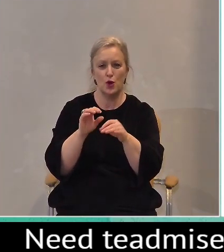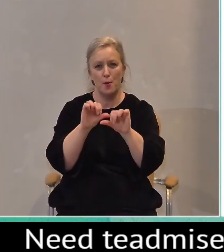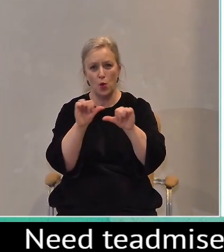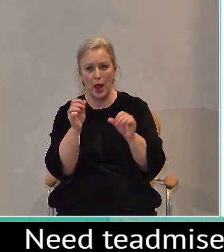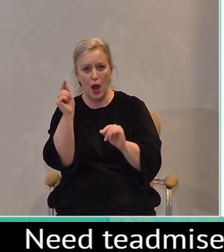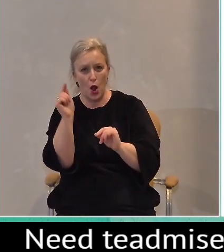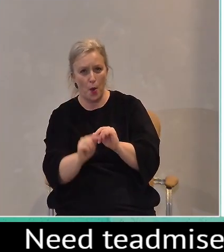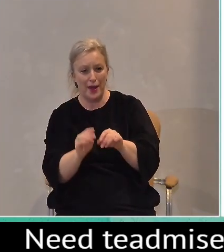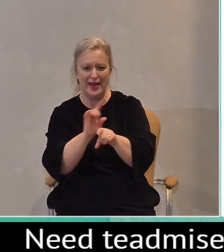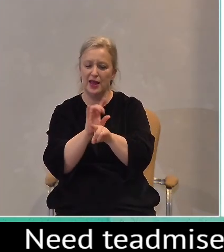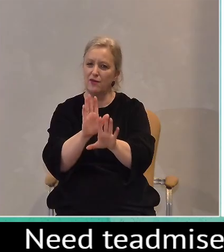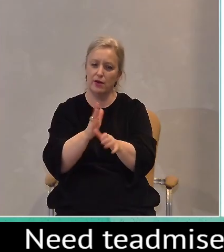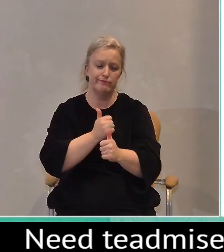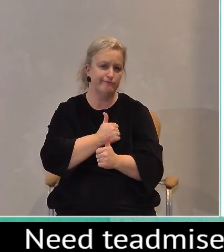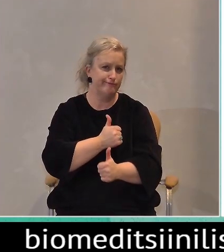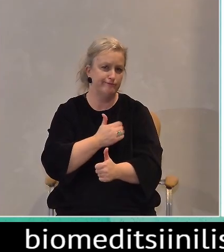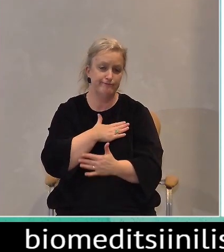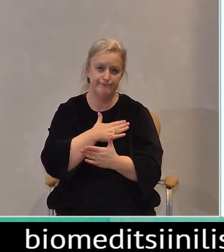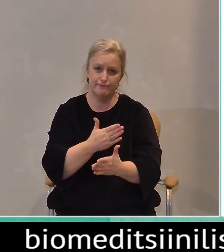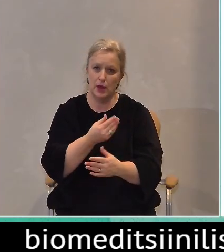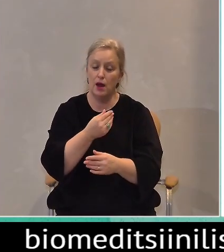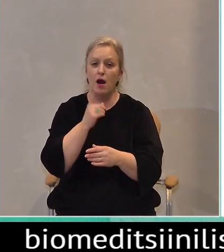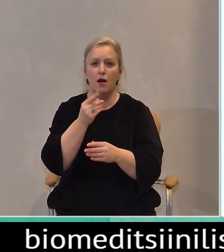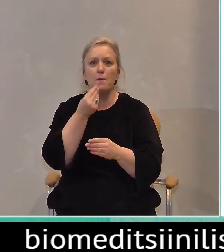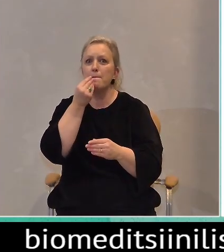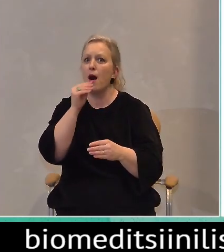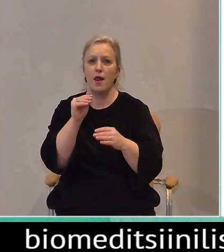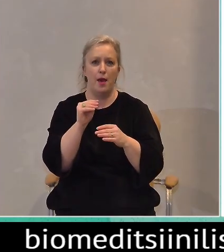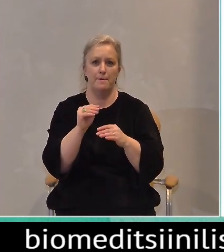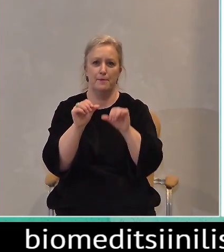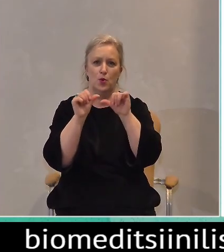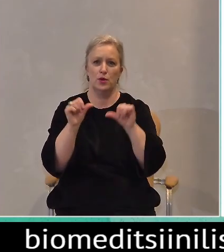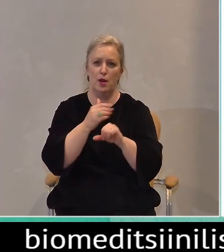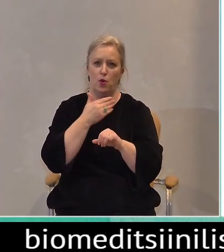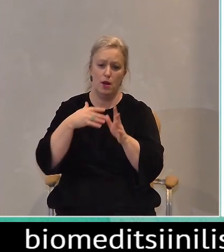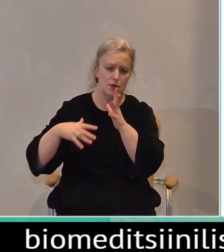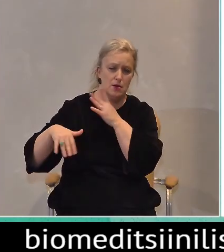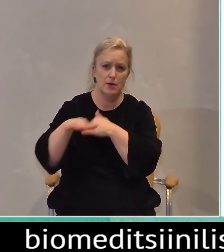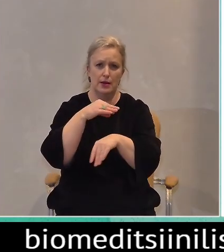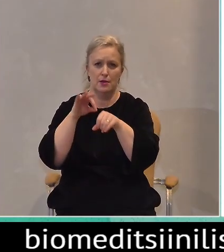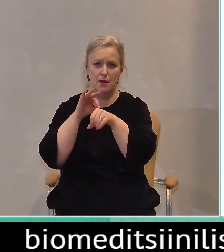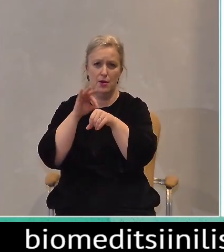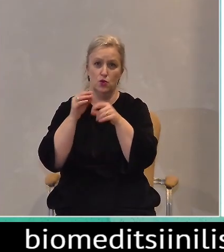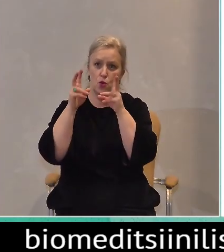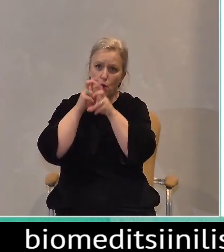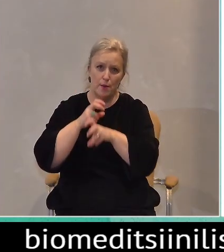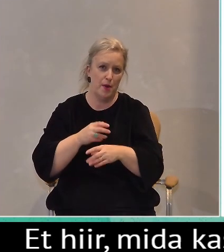We use mice frequently in creating models of diseases.